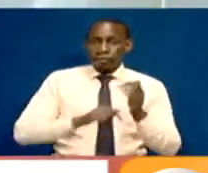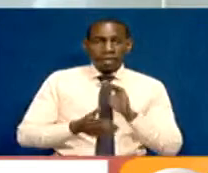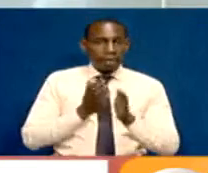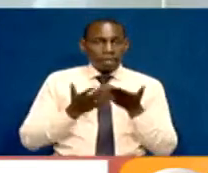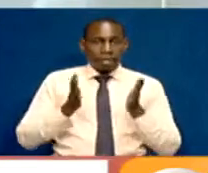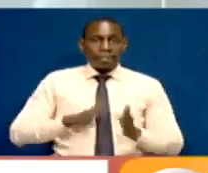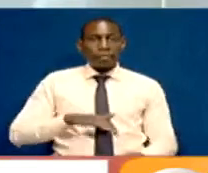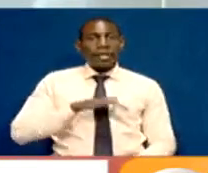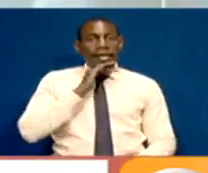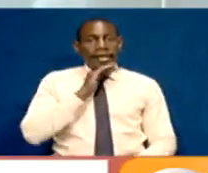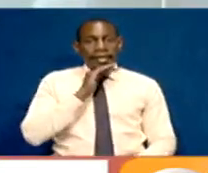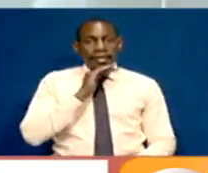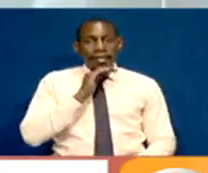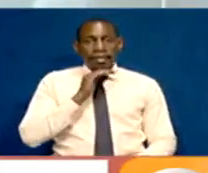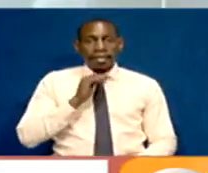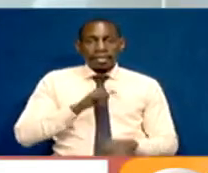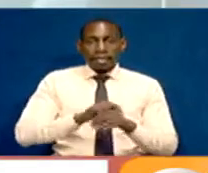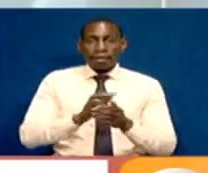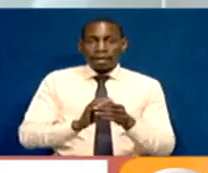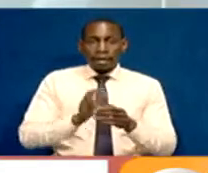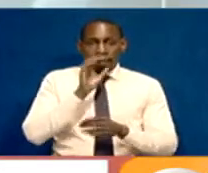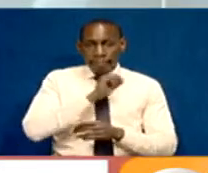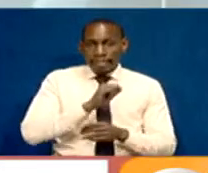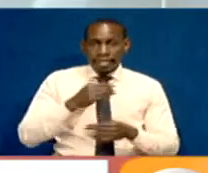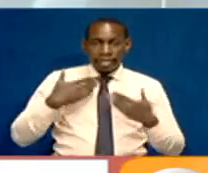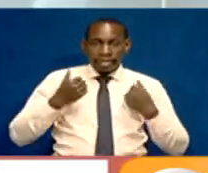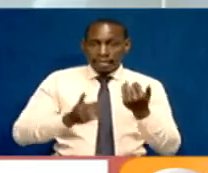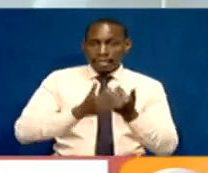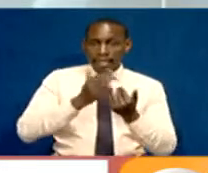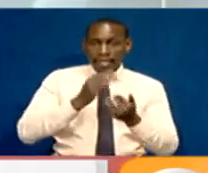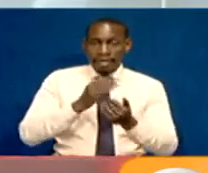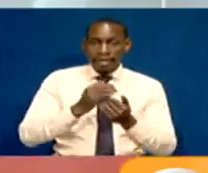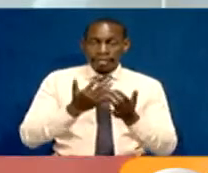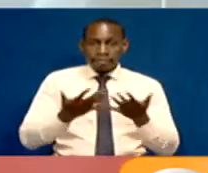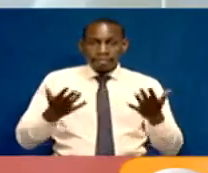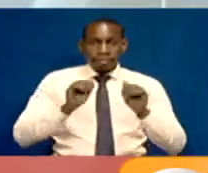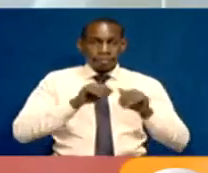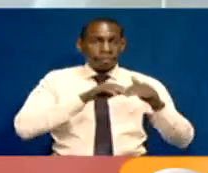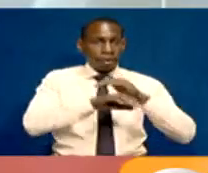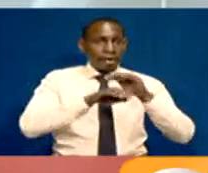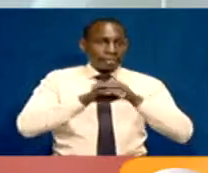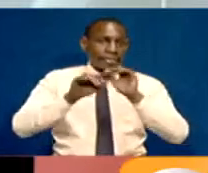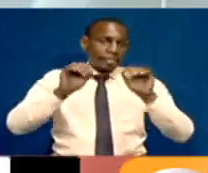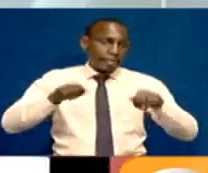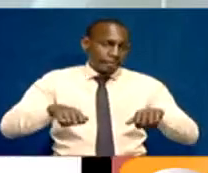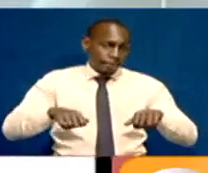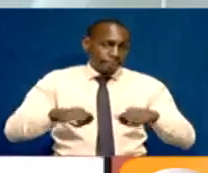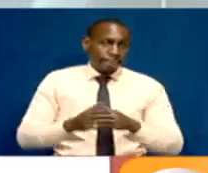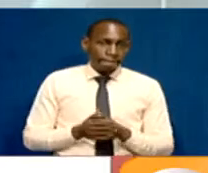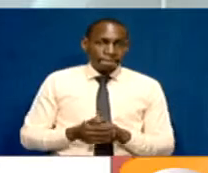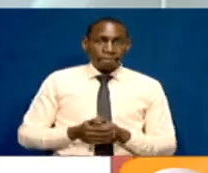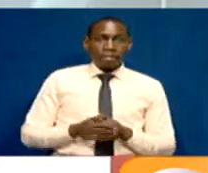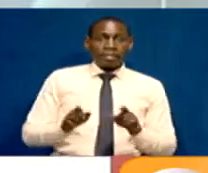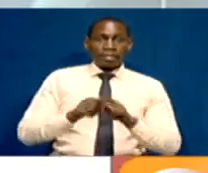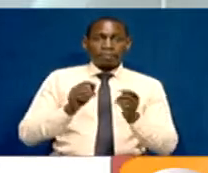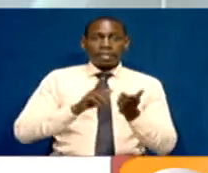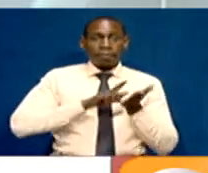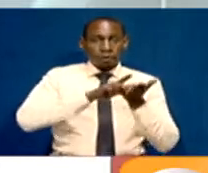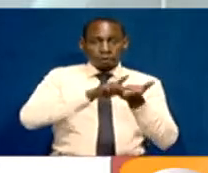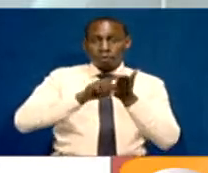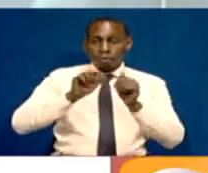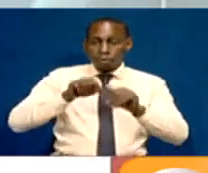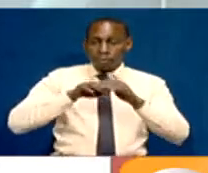nobody dies out of lack of healthcare. Facilities that can be accessible, finances that can